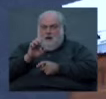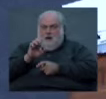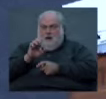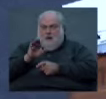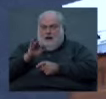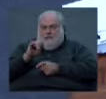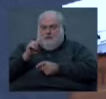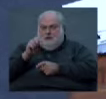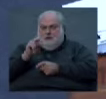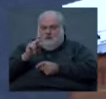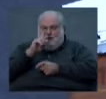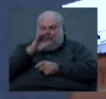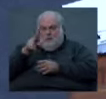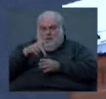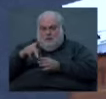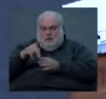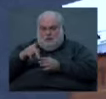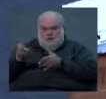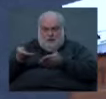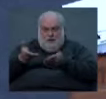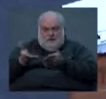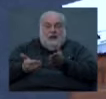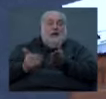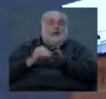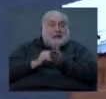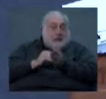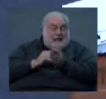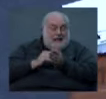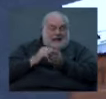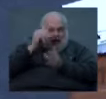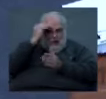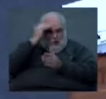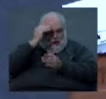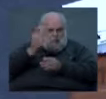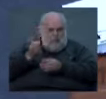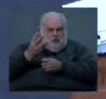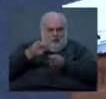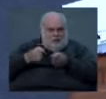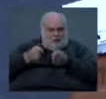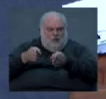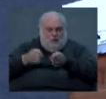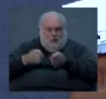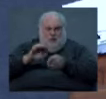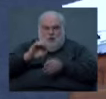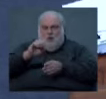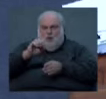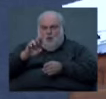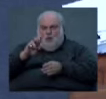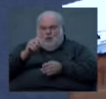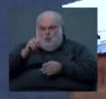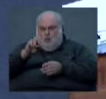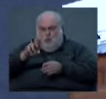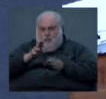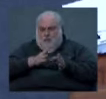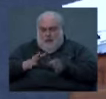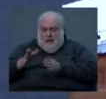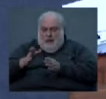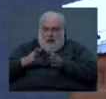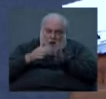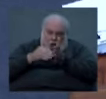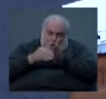professional services. I have once again familiarized myself with the 12th Street Corridor Plan, which constantly